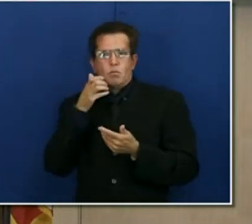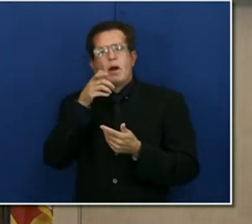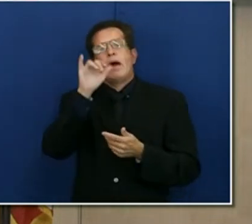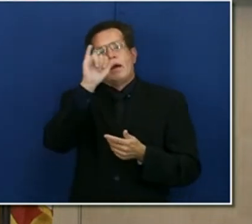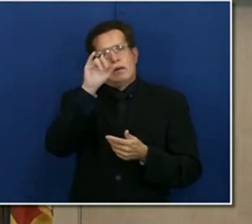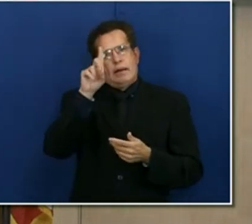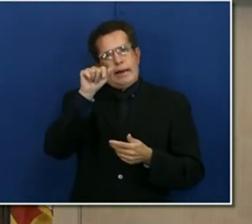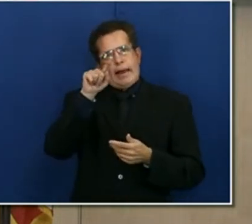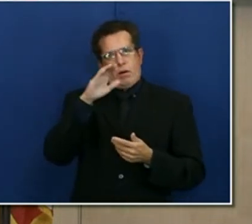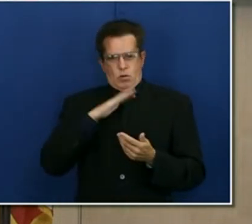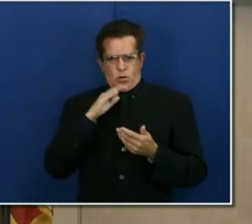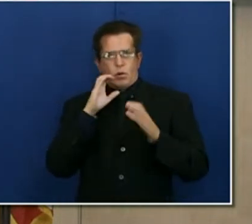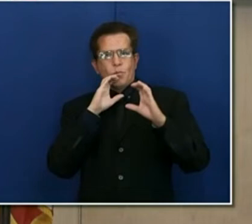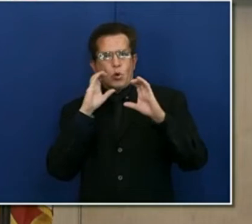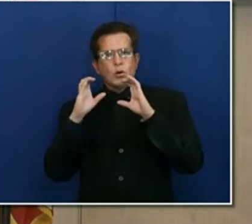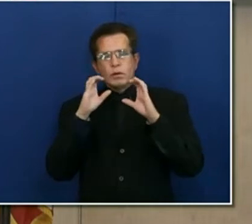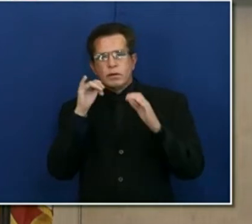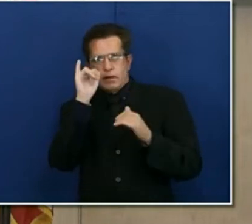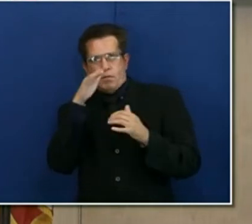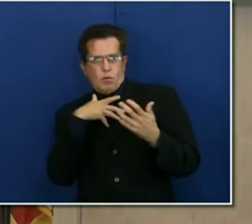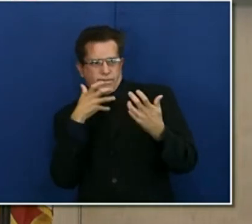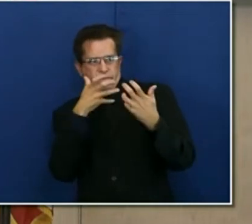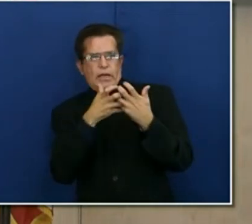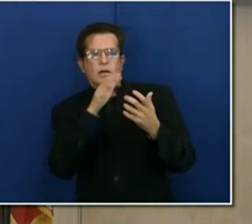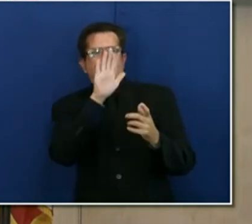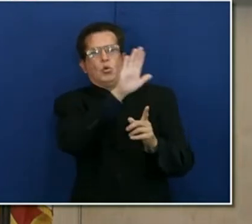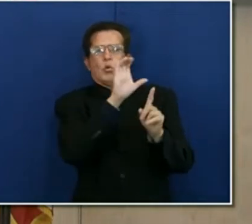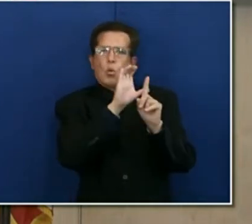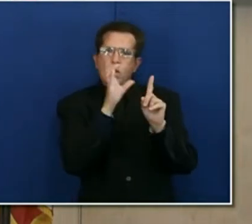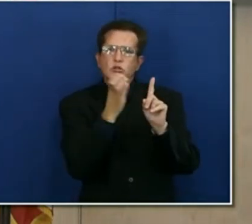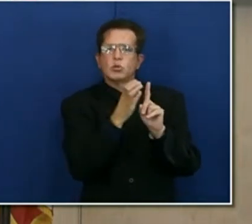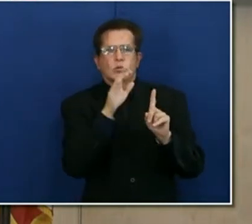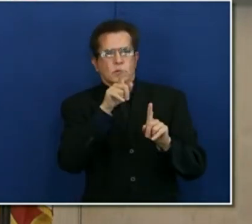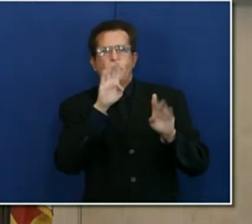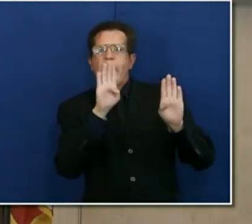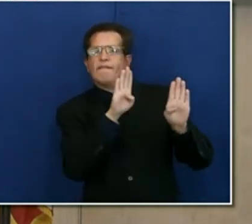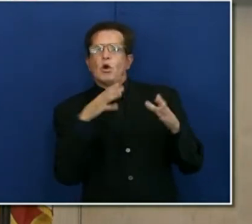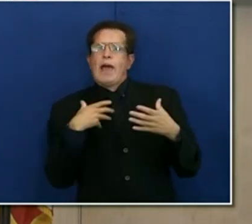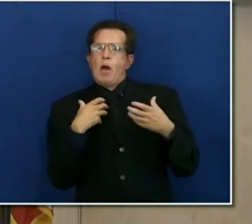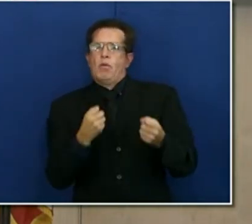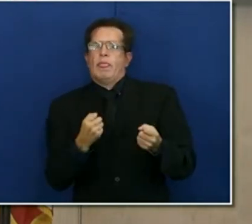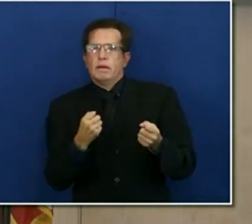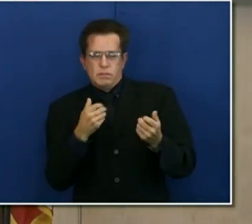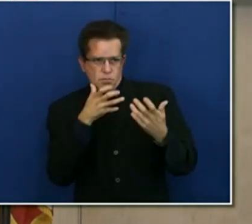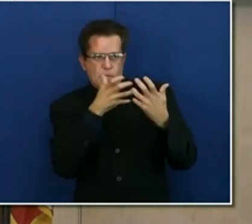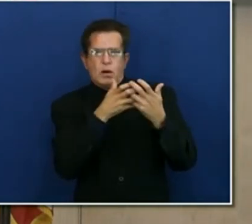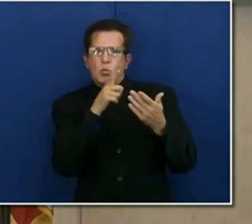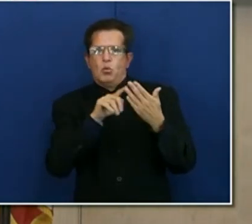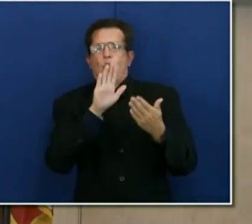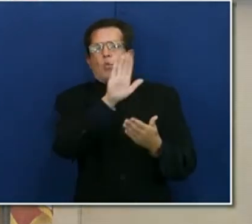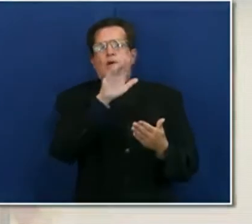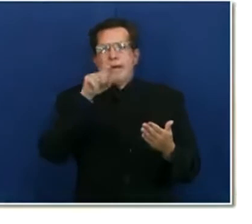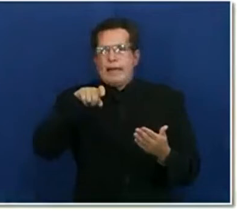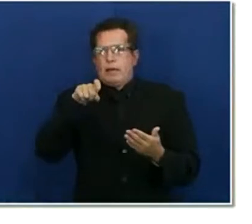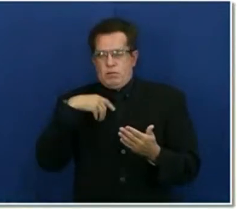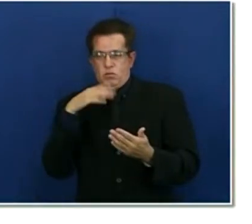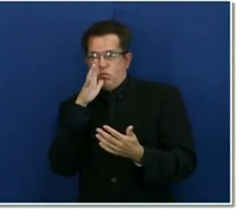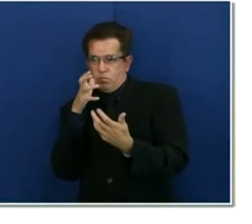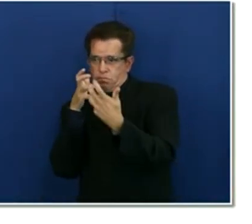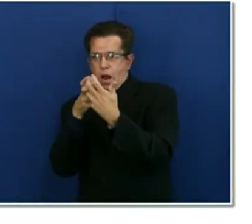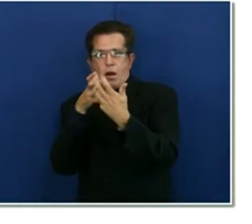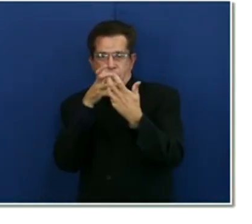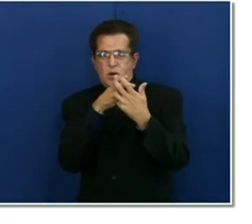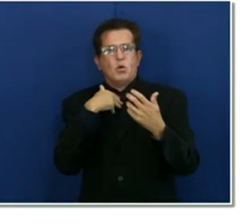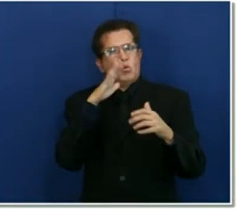communication, community engagement, behavioral health factors. We will continue what